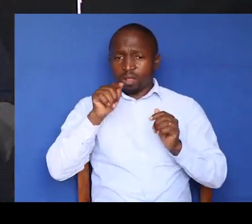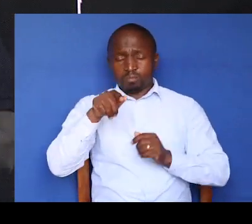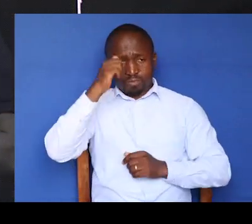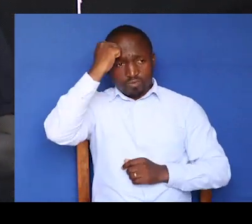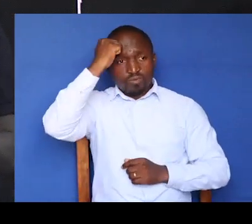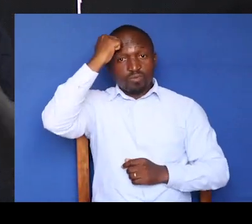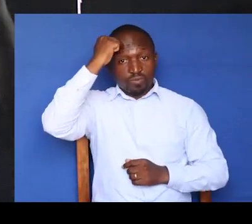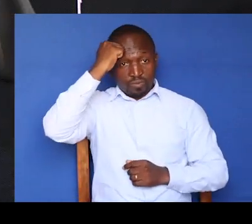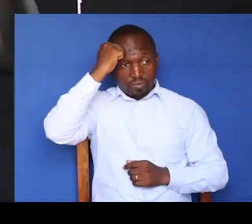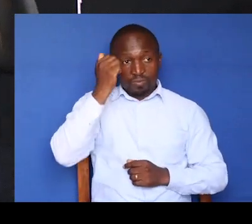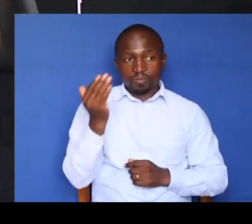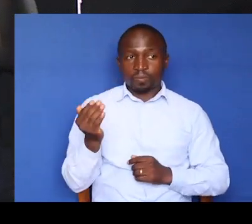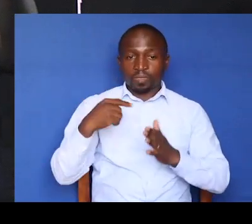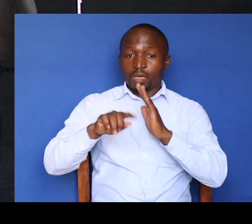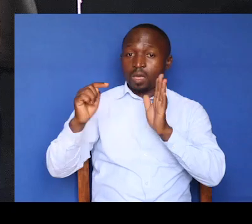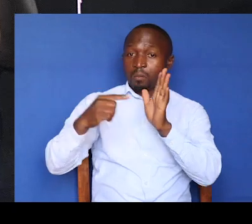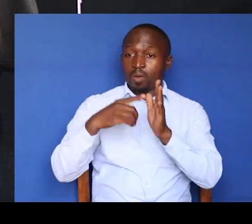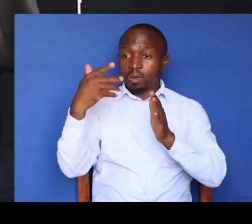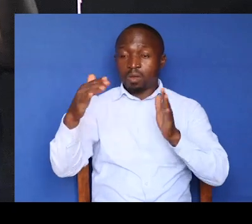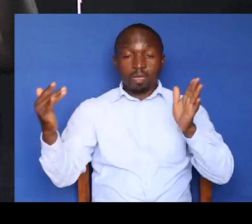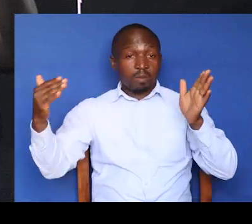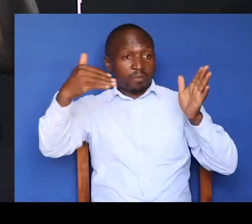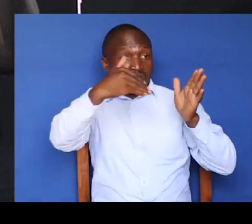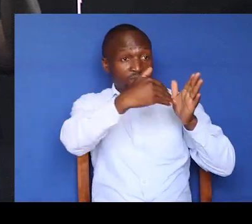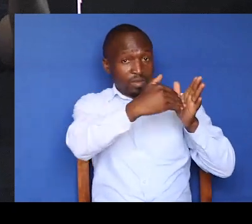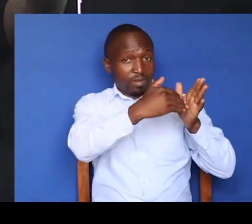have here, at this point,